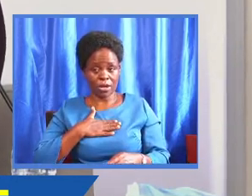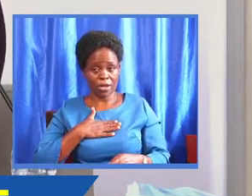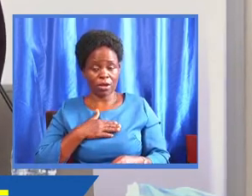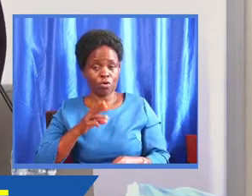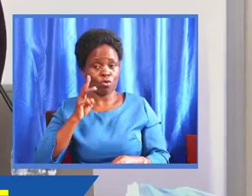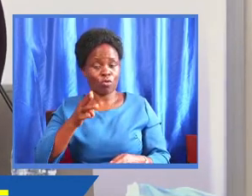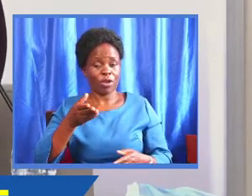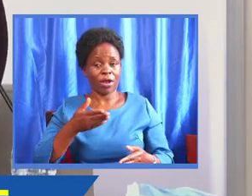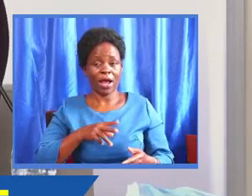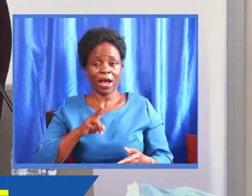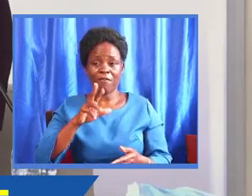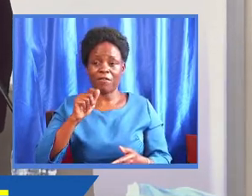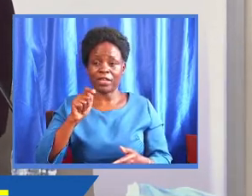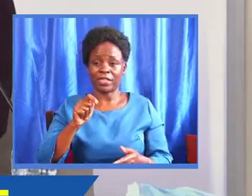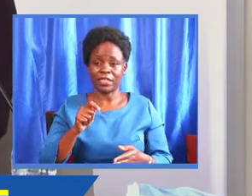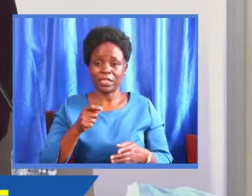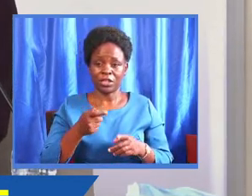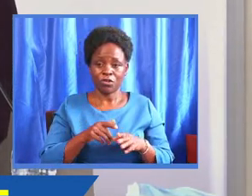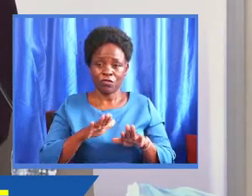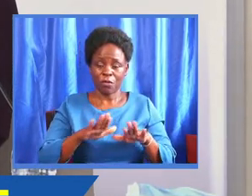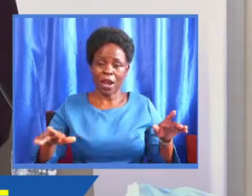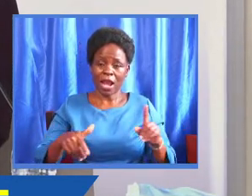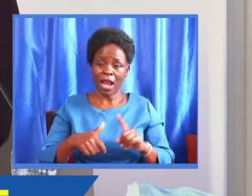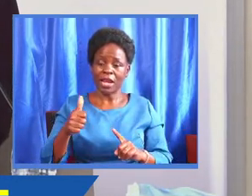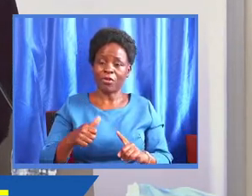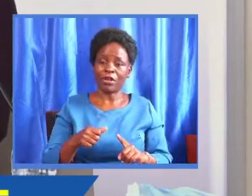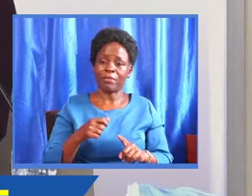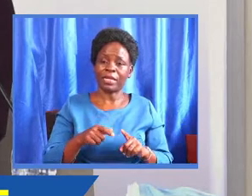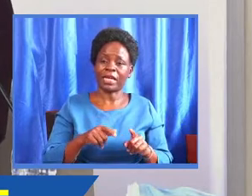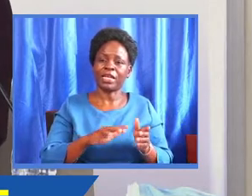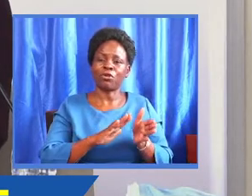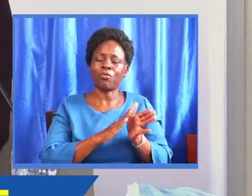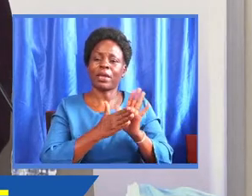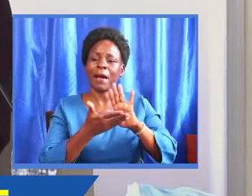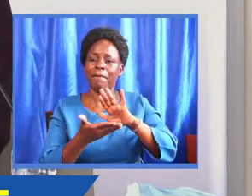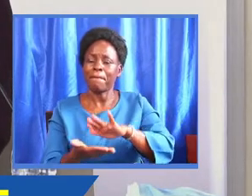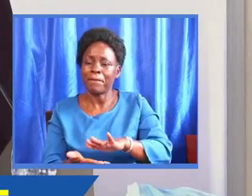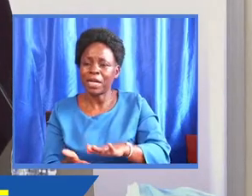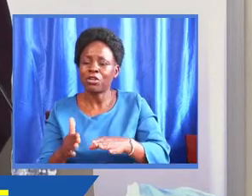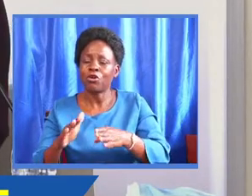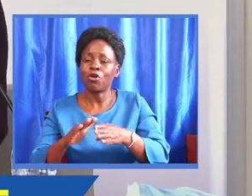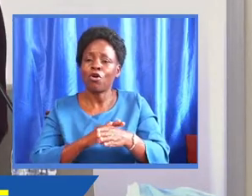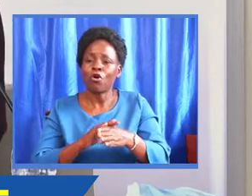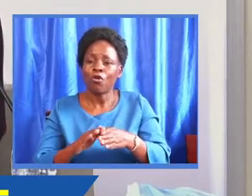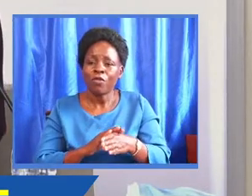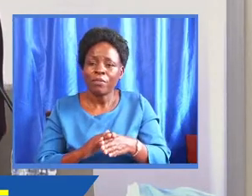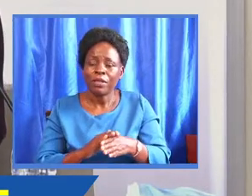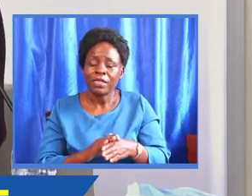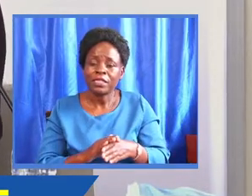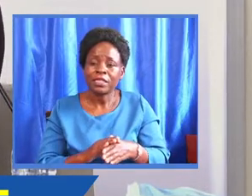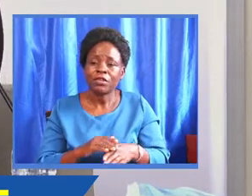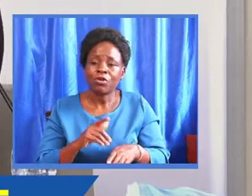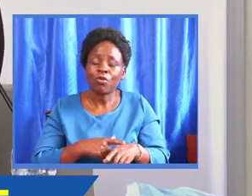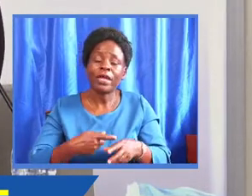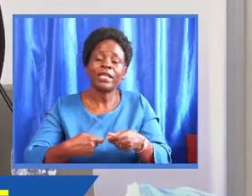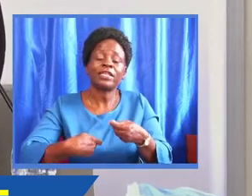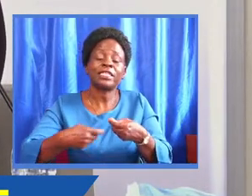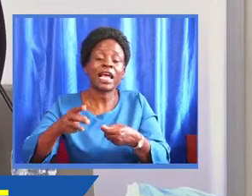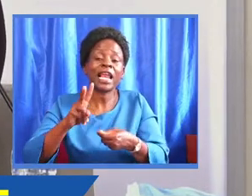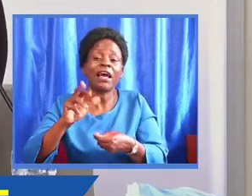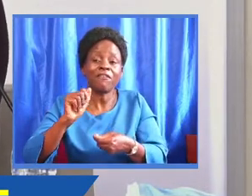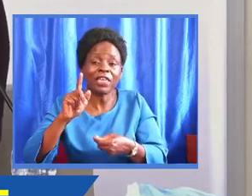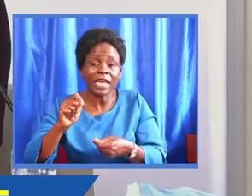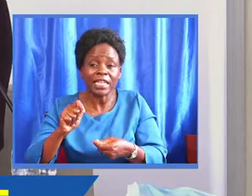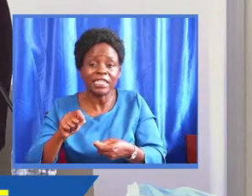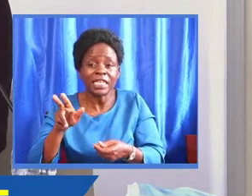will have VAT incurred from the landlord, but it will become part of the business that when he sells, the VAT